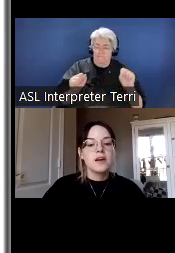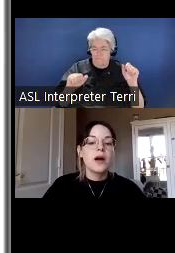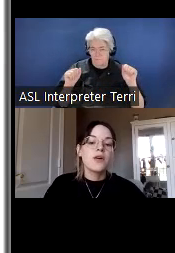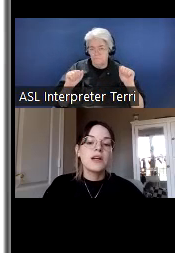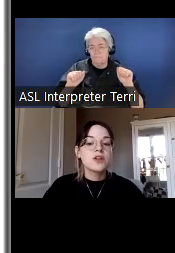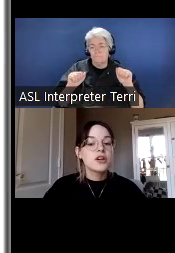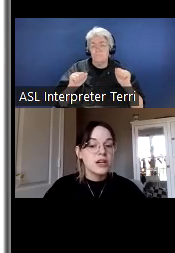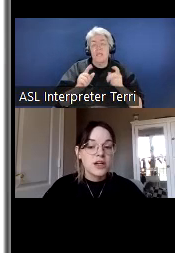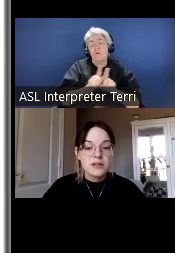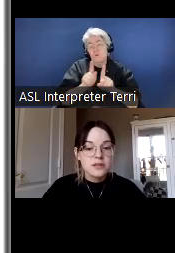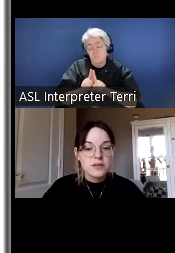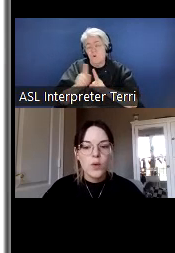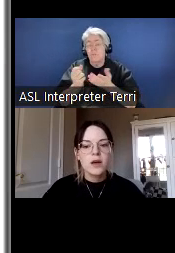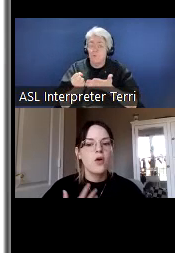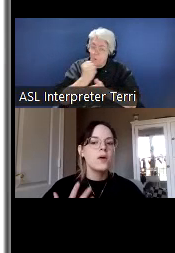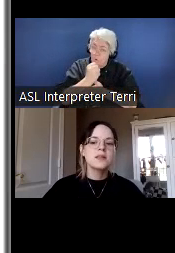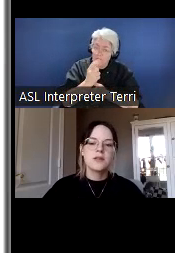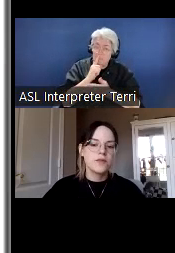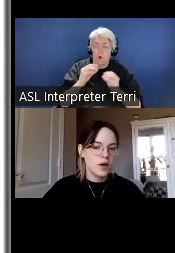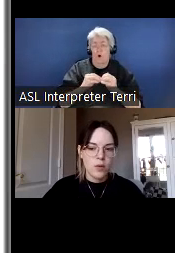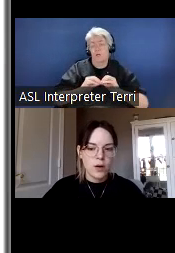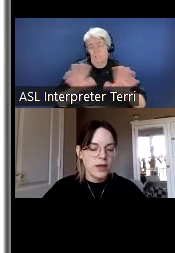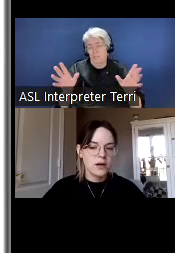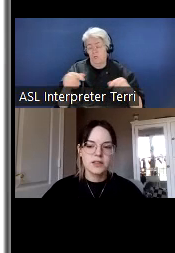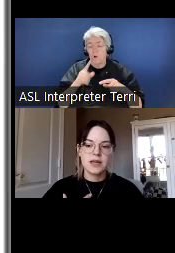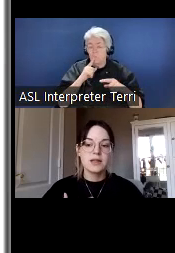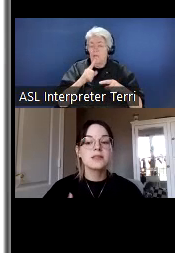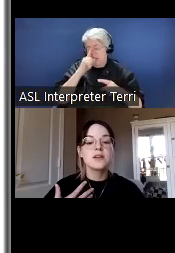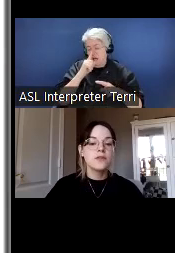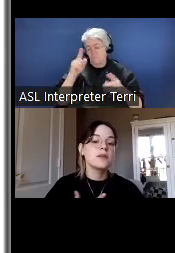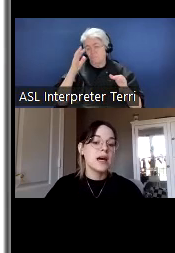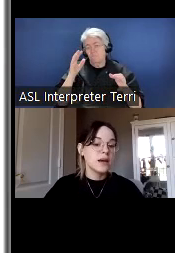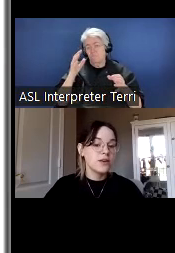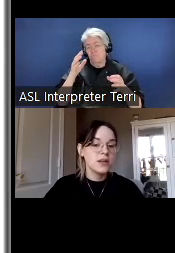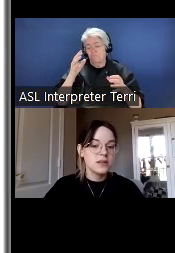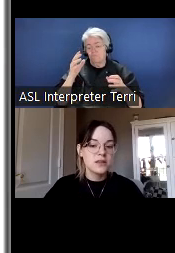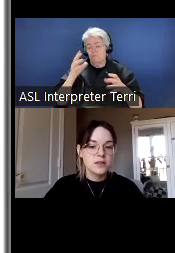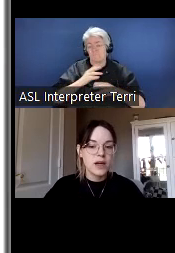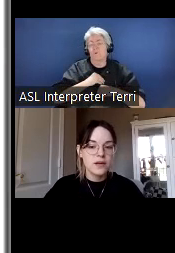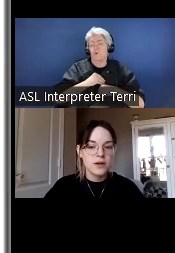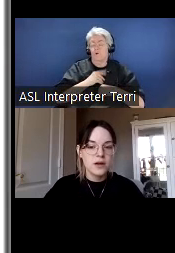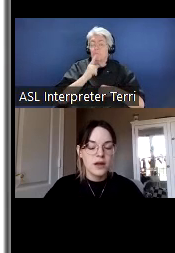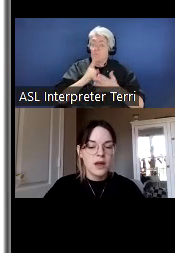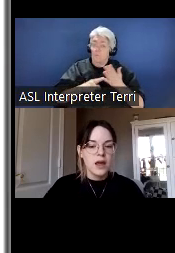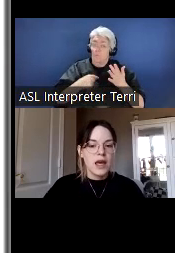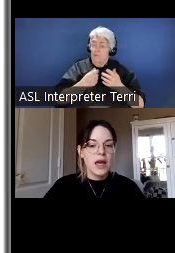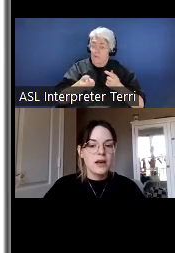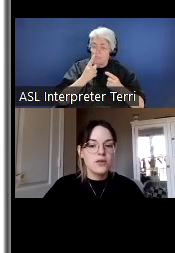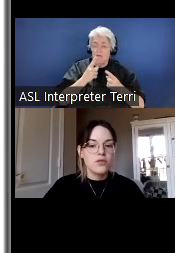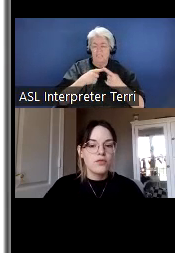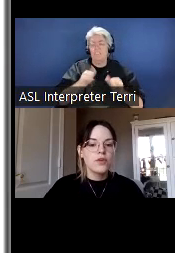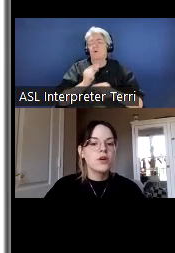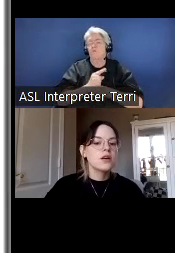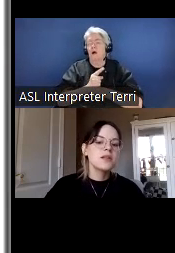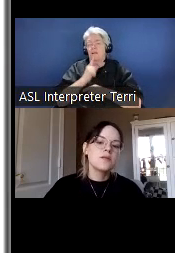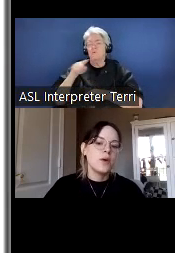make sure that their priorities are clear. We can always confirm that what we understand still feels accurate to the survivor.